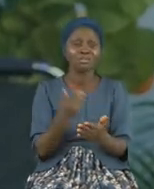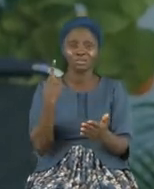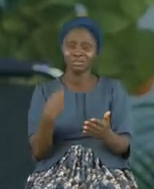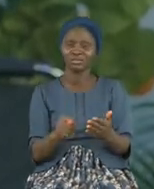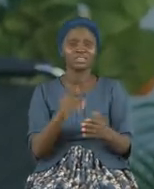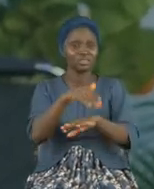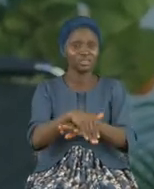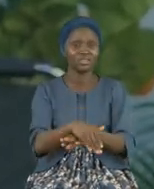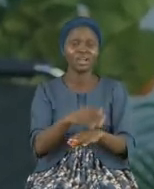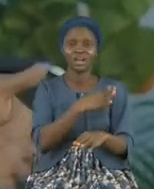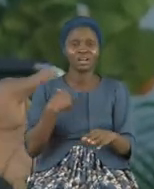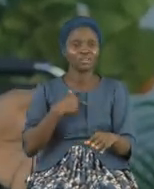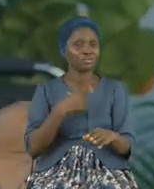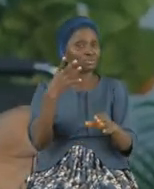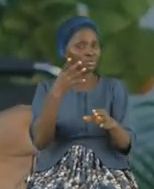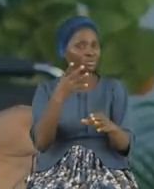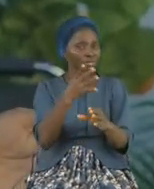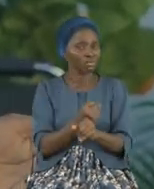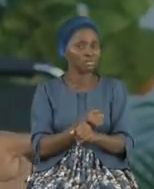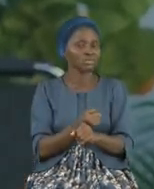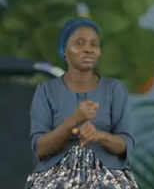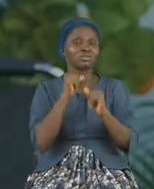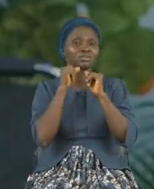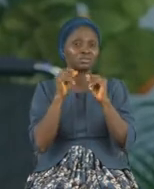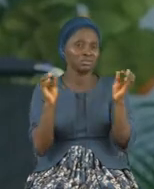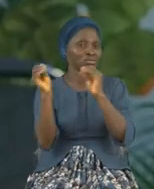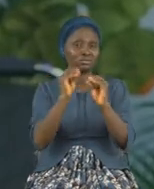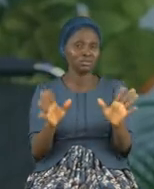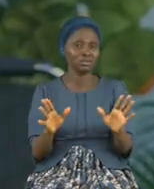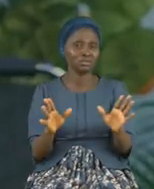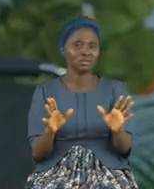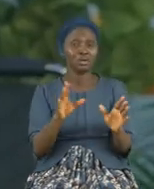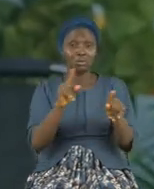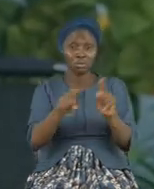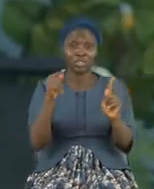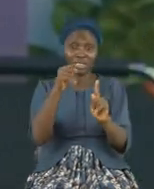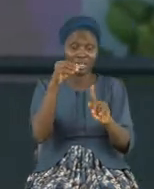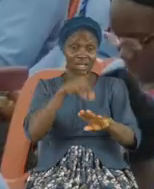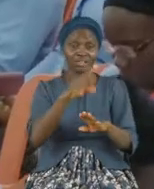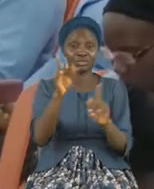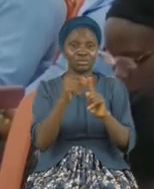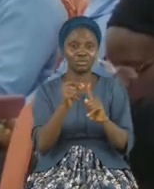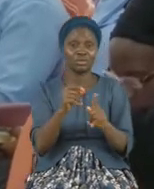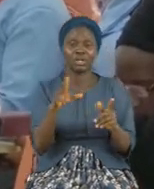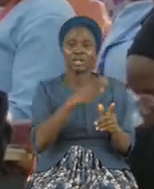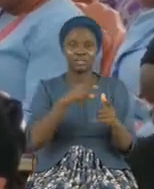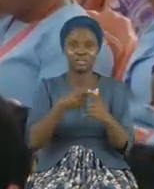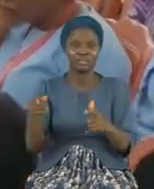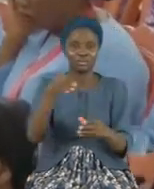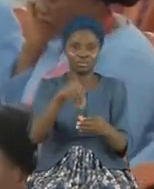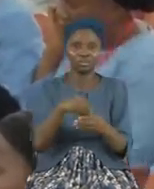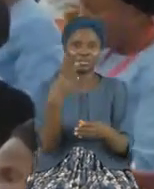word, we'll do it. And they throw their net there. That name is powerful. And they